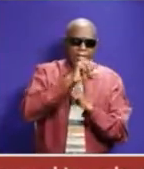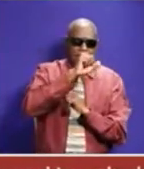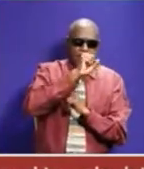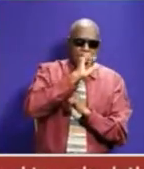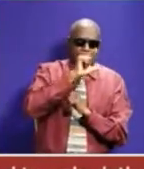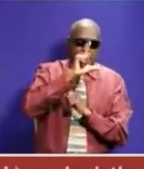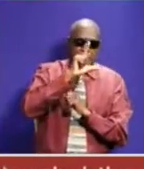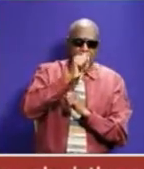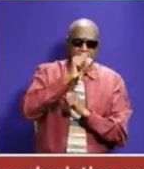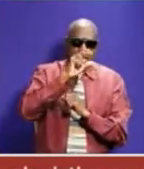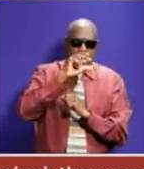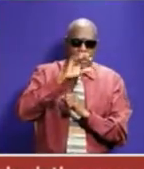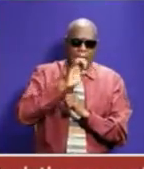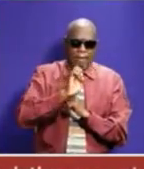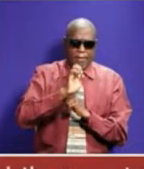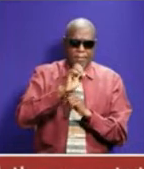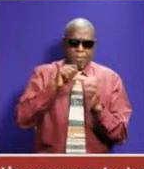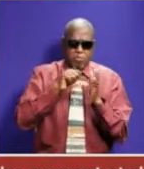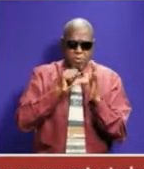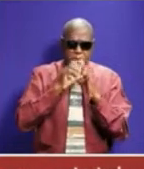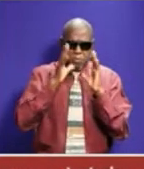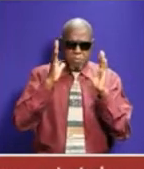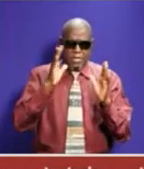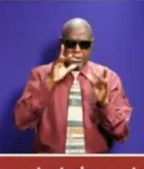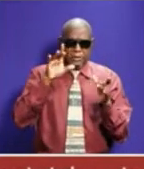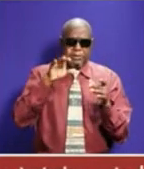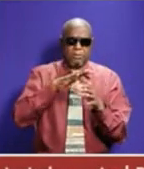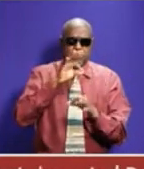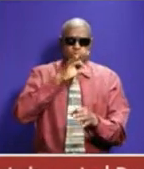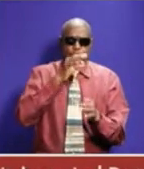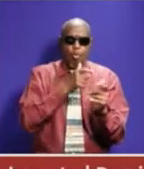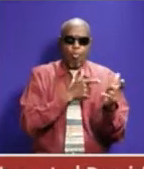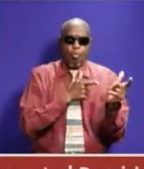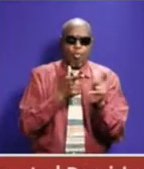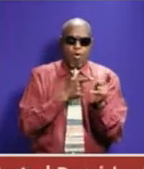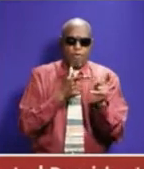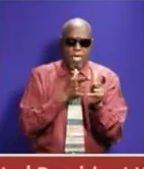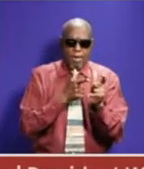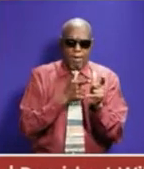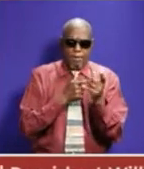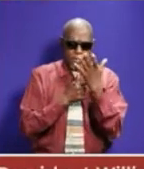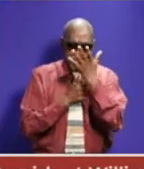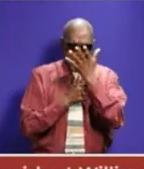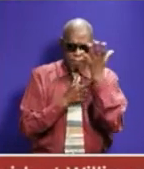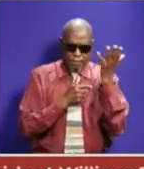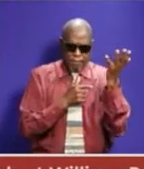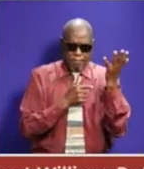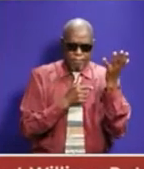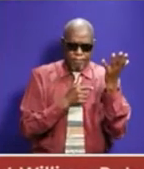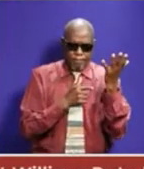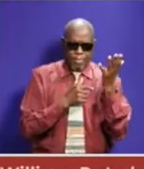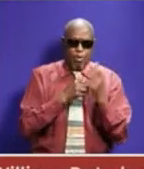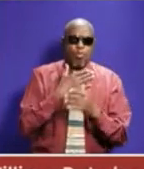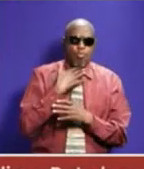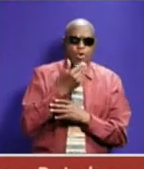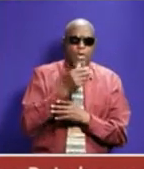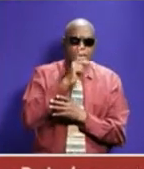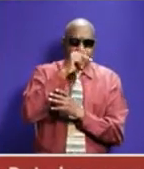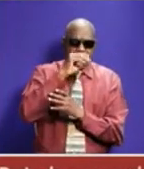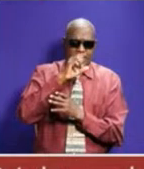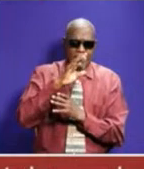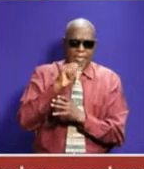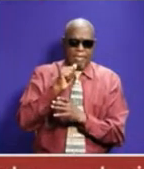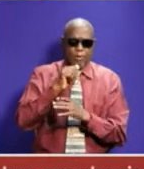Silale, tatizo kubwa is spiritual warfare. We want PCEA to send